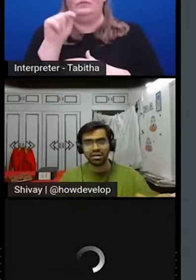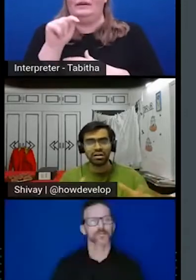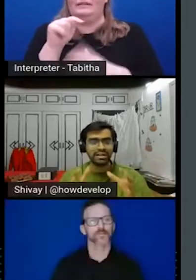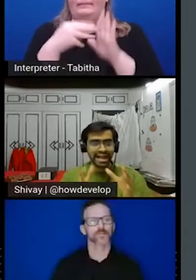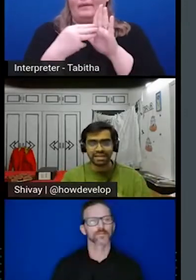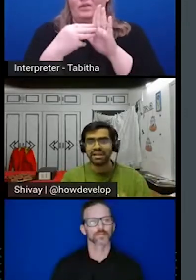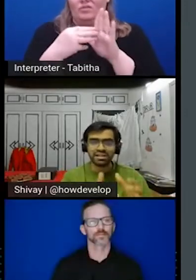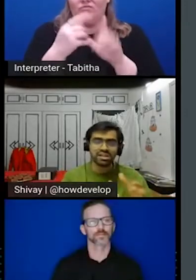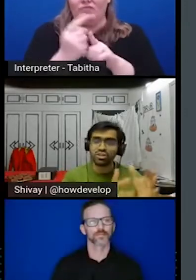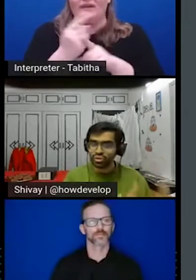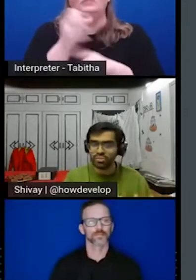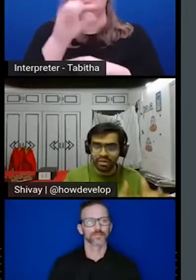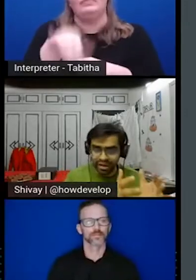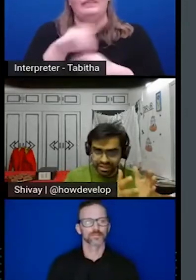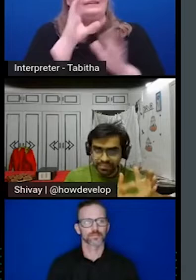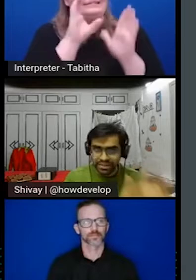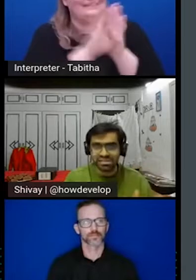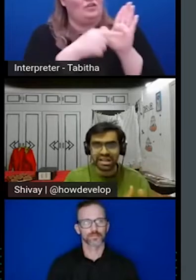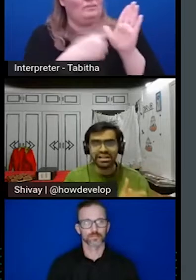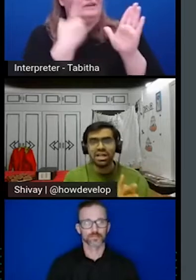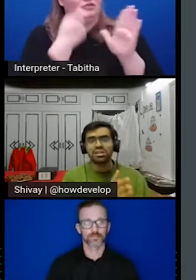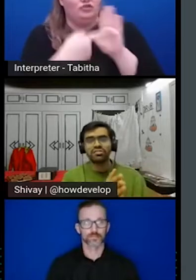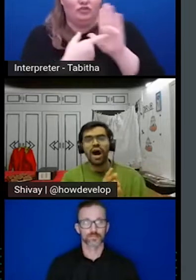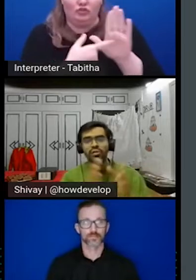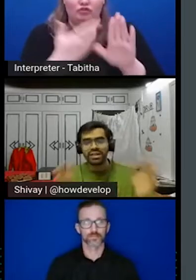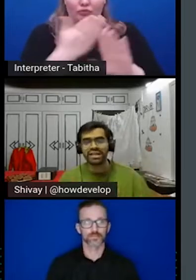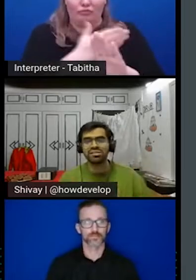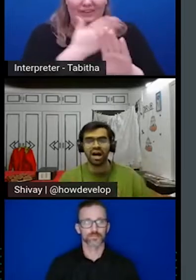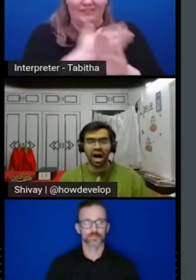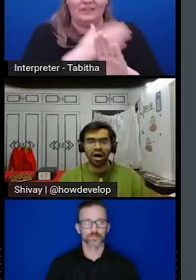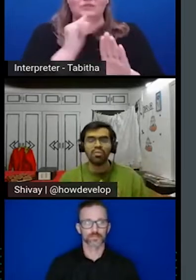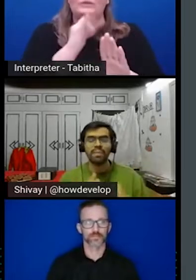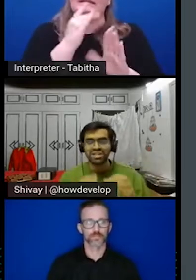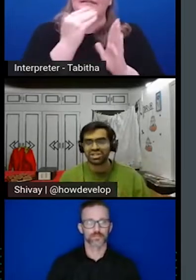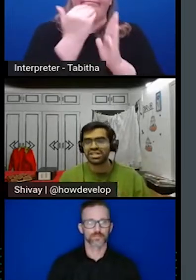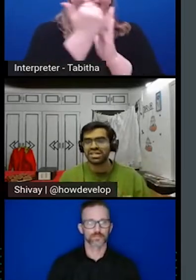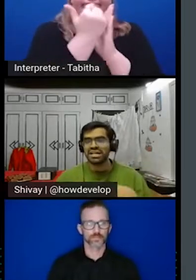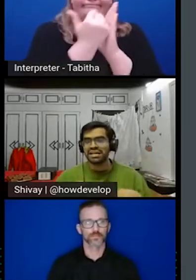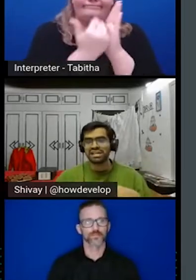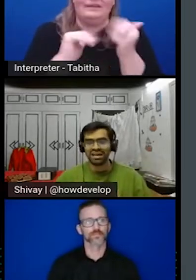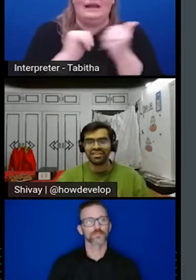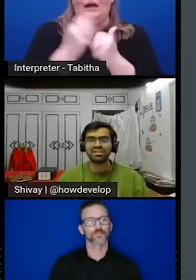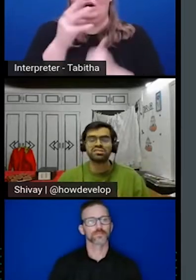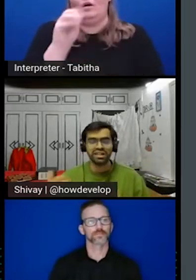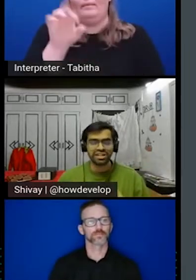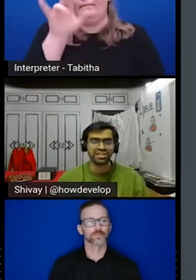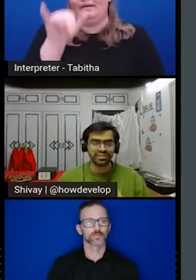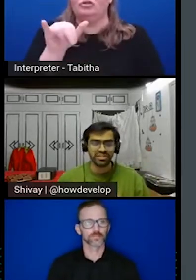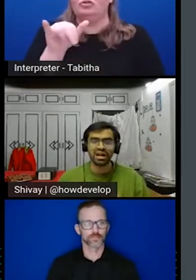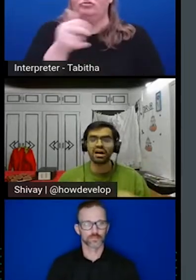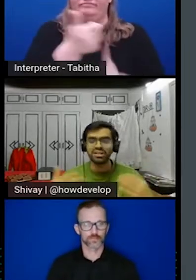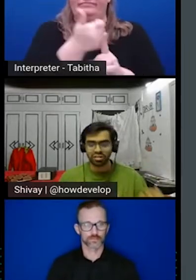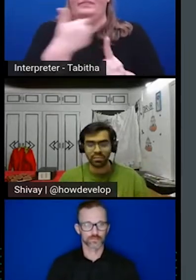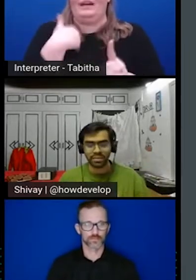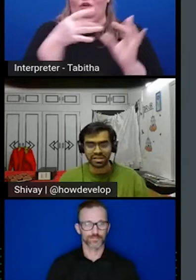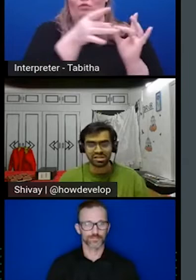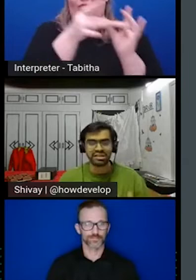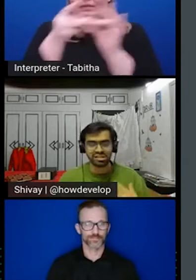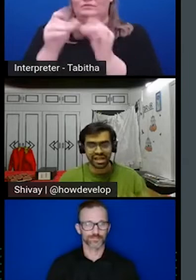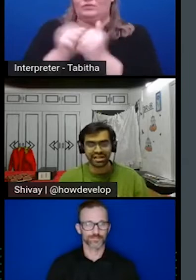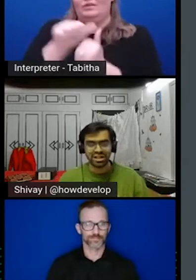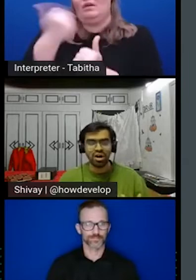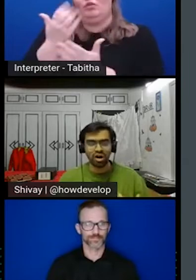that diagram that I just showed you in the previous slide sort of outlines how Meshery is having its relationship with other